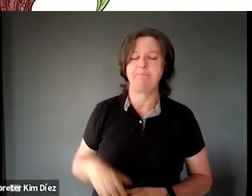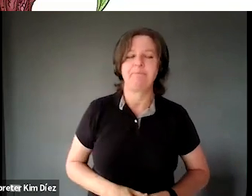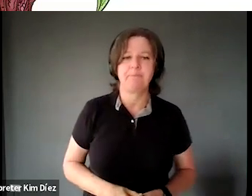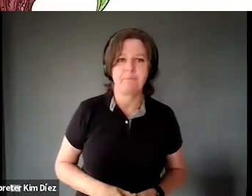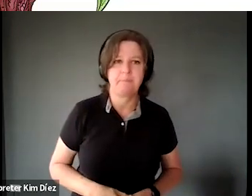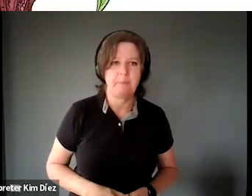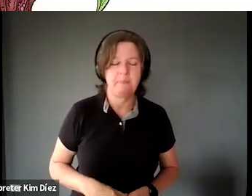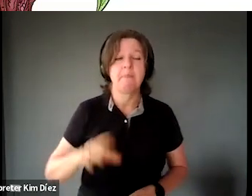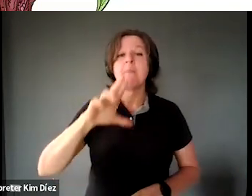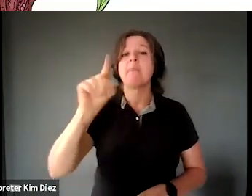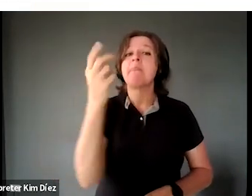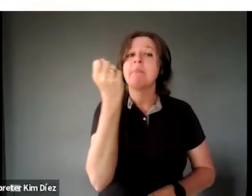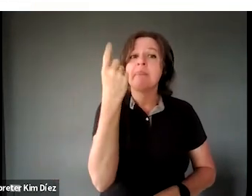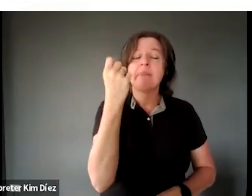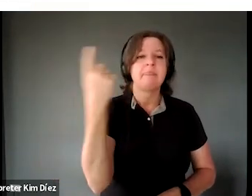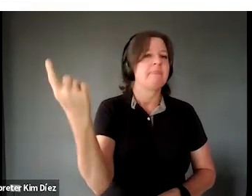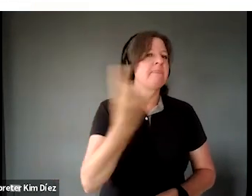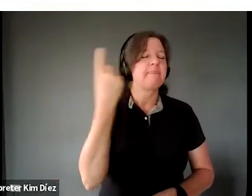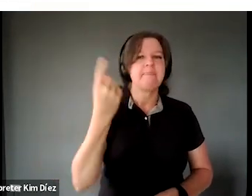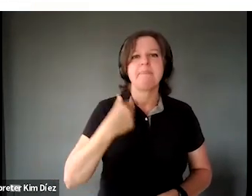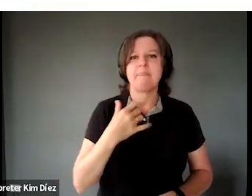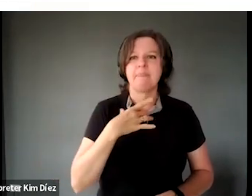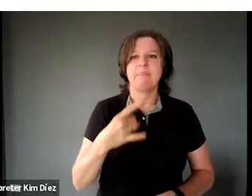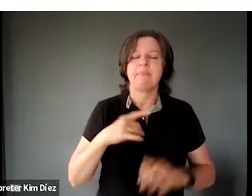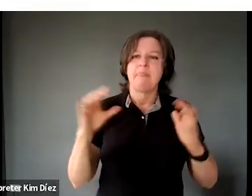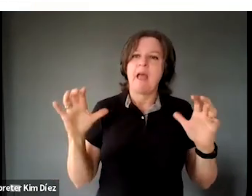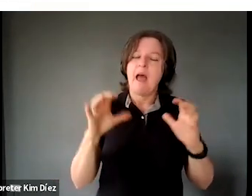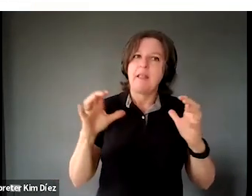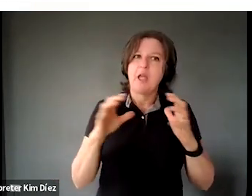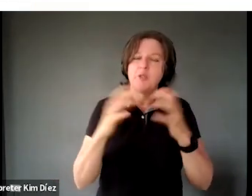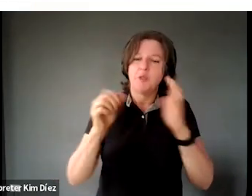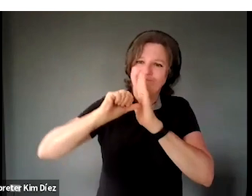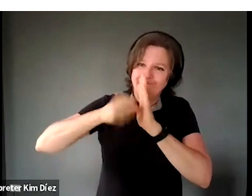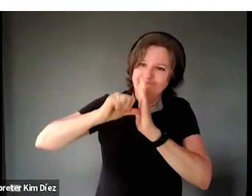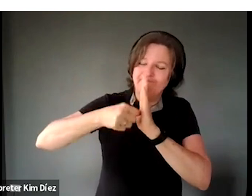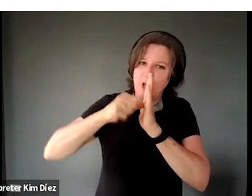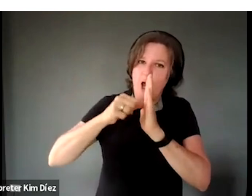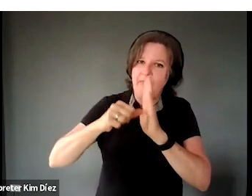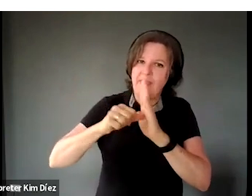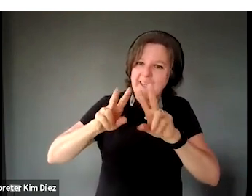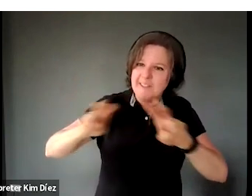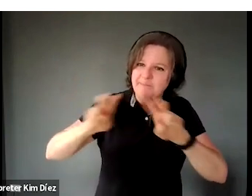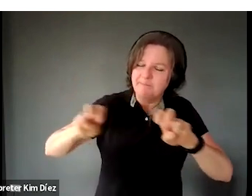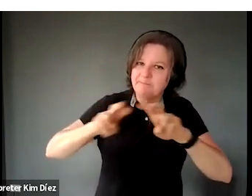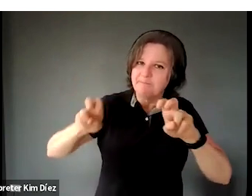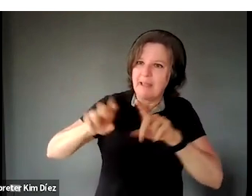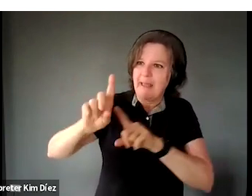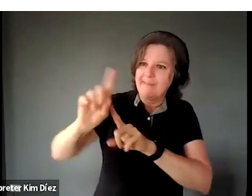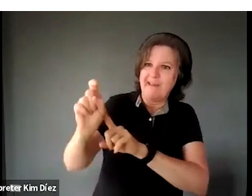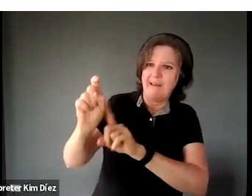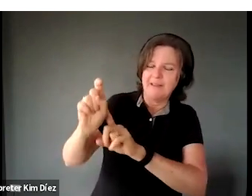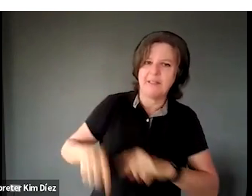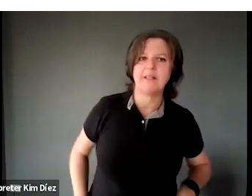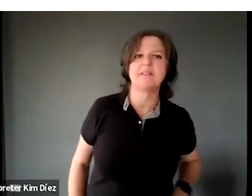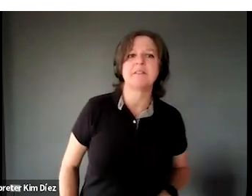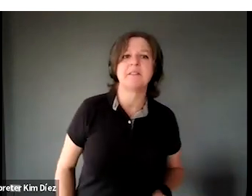with cadmium at the microorganism level. But I always like to emphasize on the